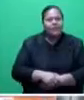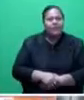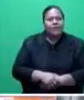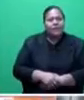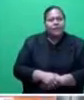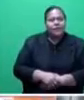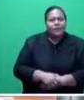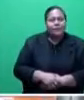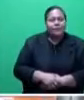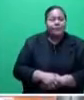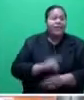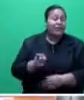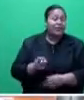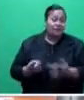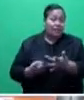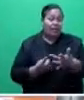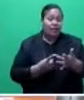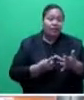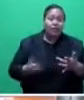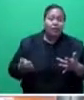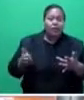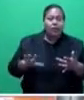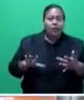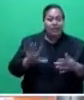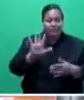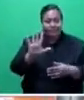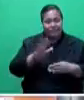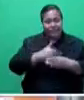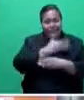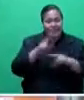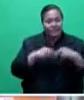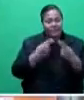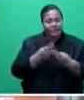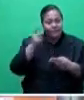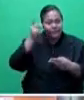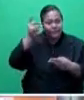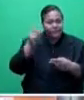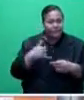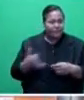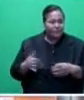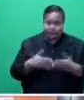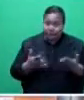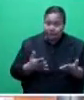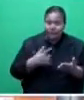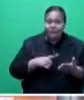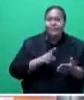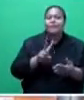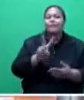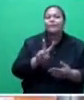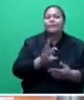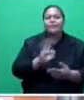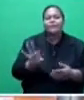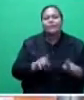In other words, if somebody has already taken five days family care leave, just because it now been reduced to two does not mean